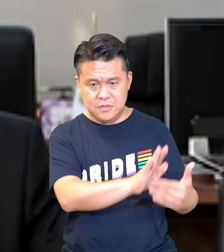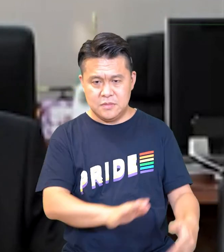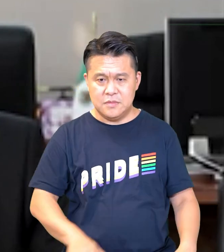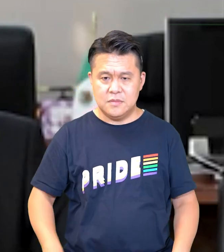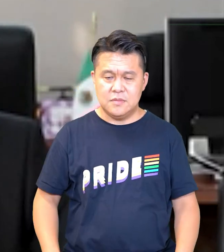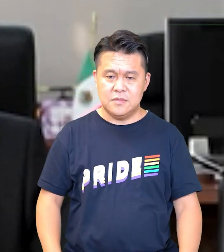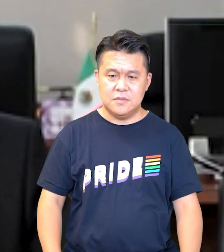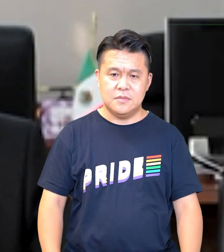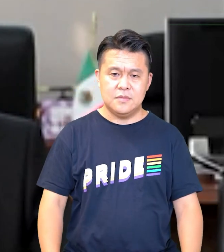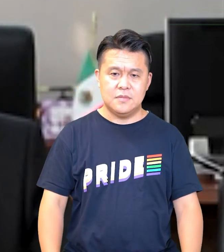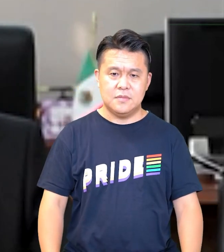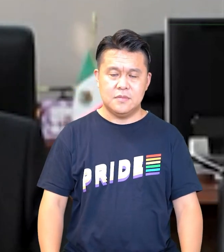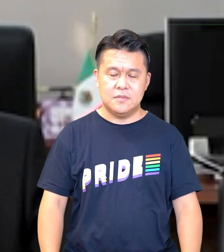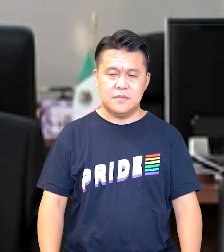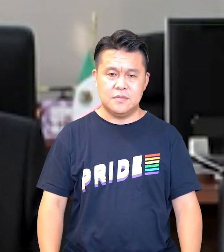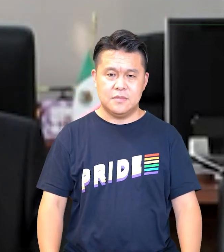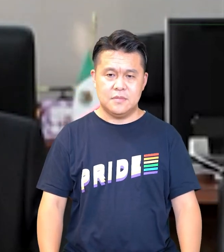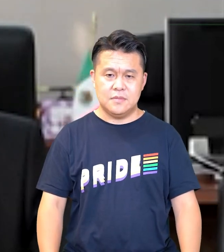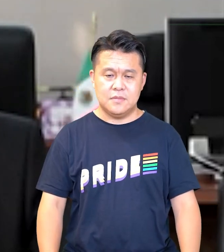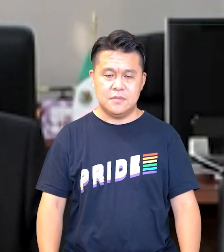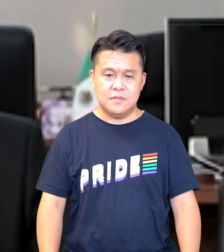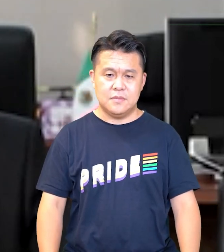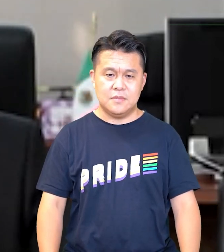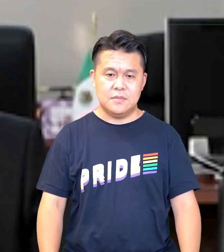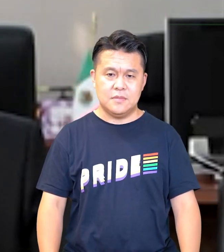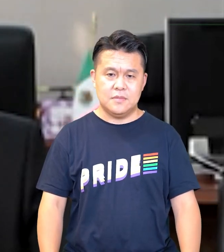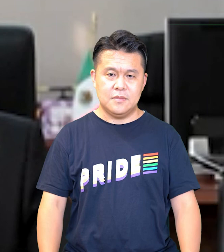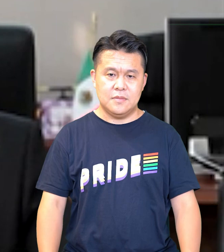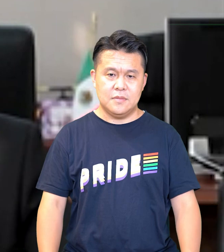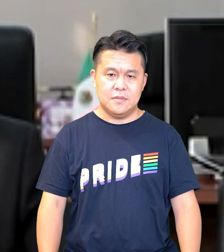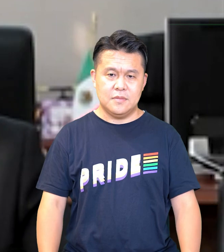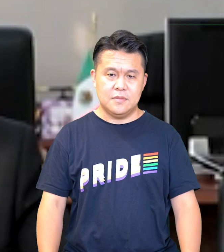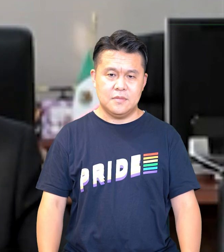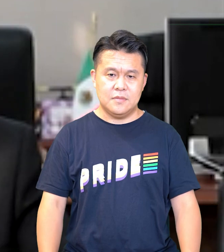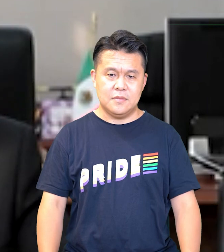or values for policy decisions.